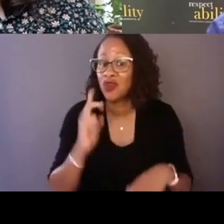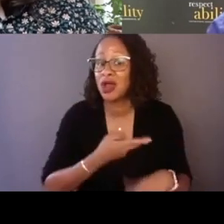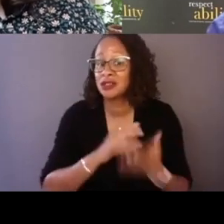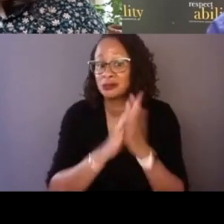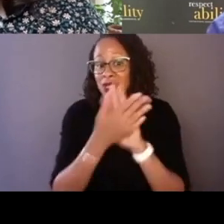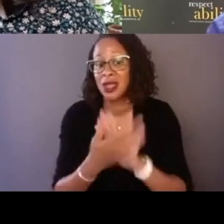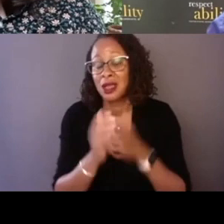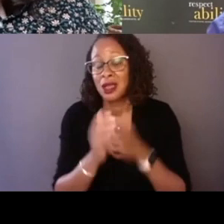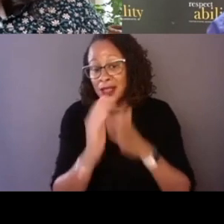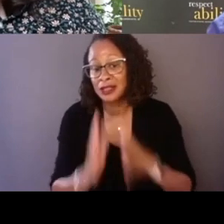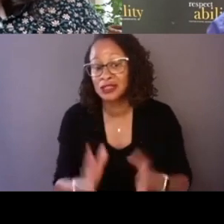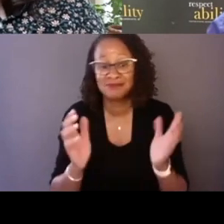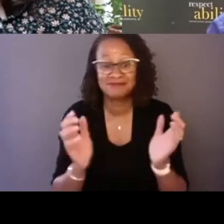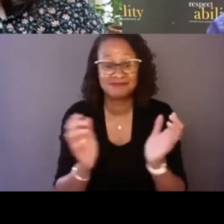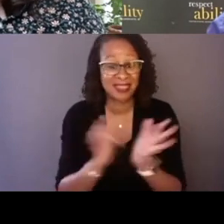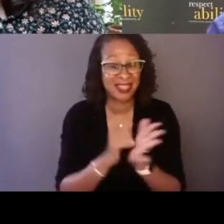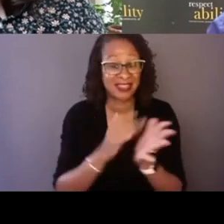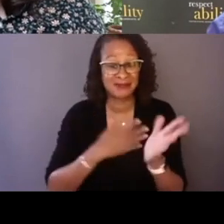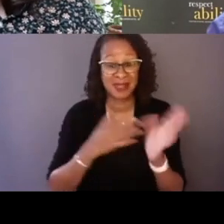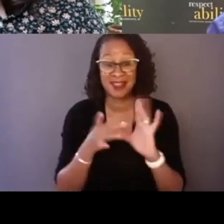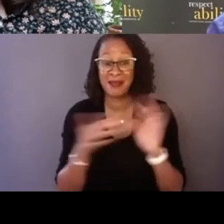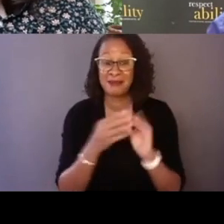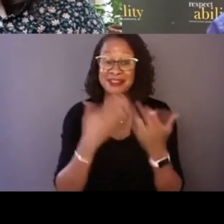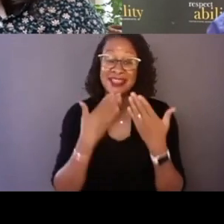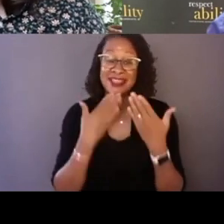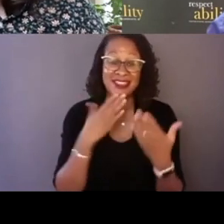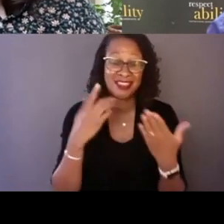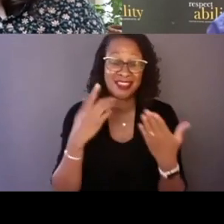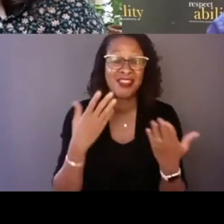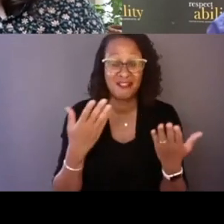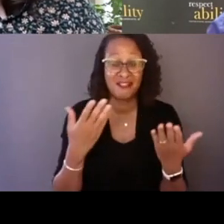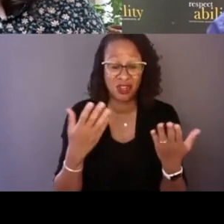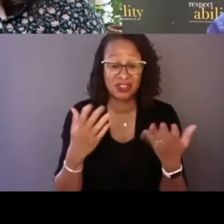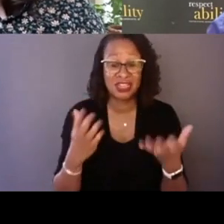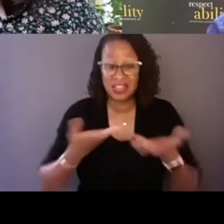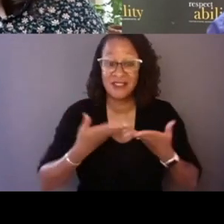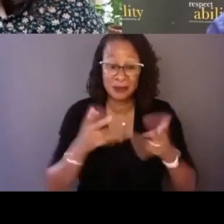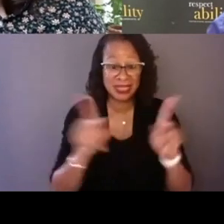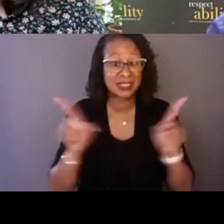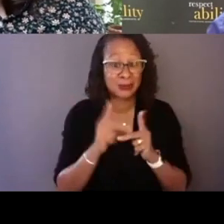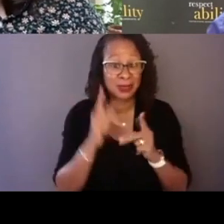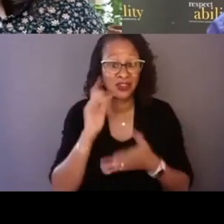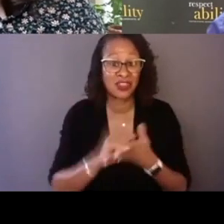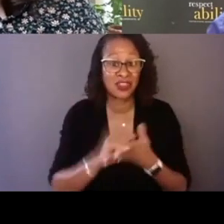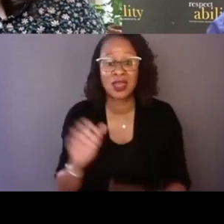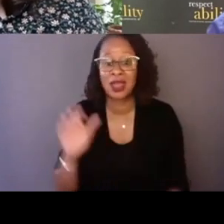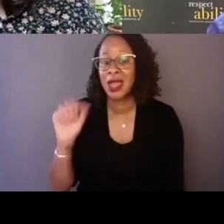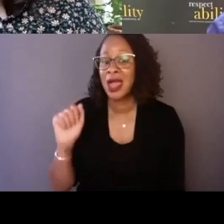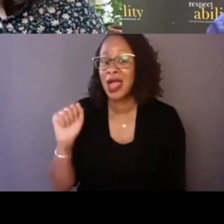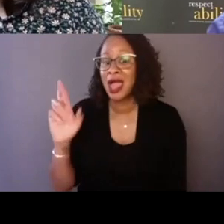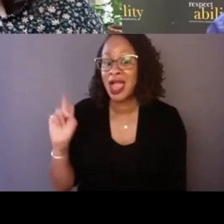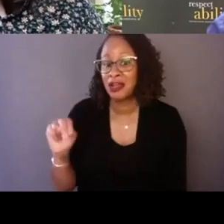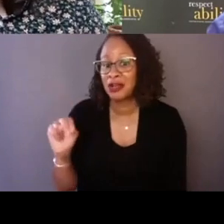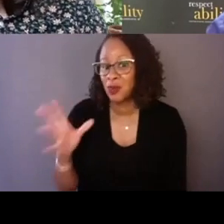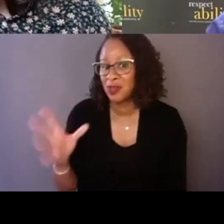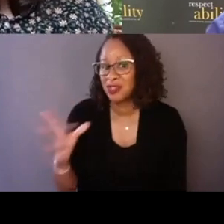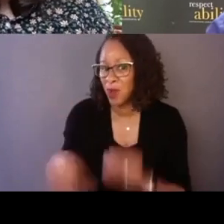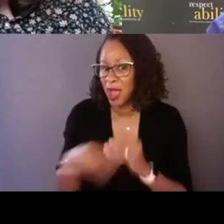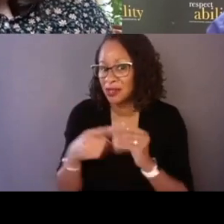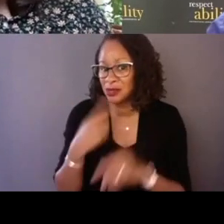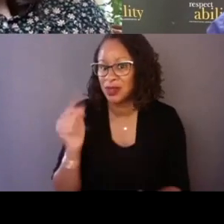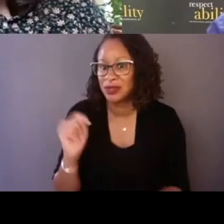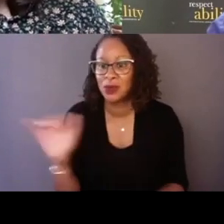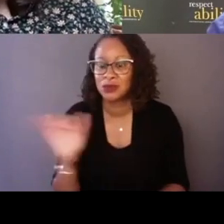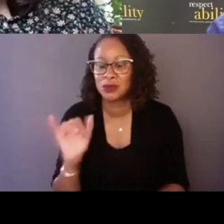So with that, that is my comment. Thank you for giving me the opportunity. And Matan, I'd like to say something if I could.